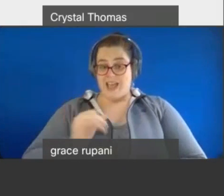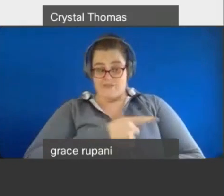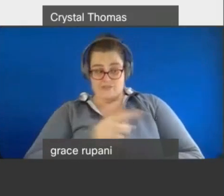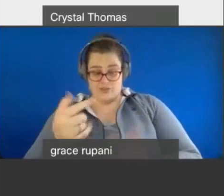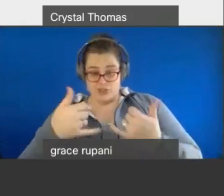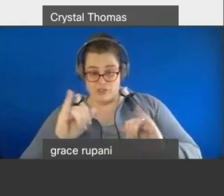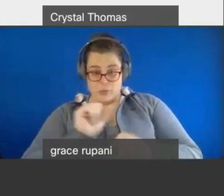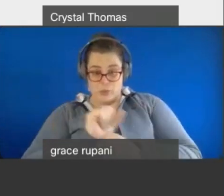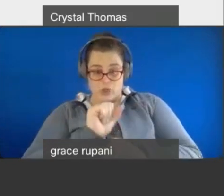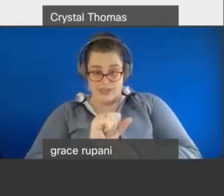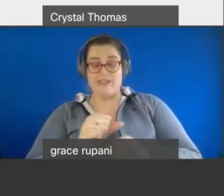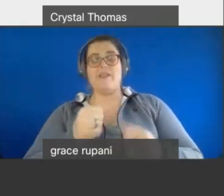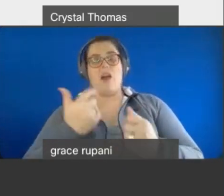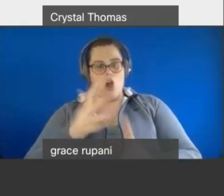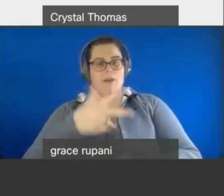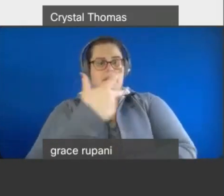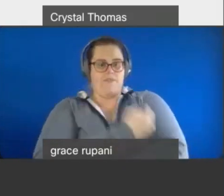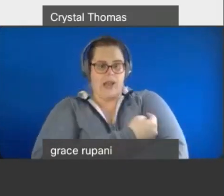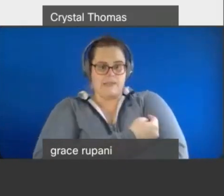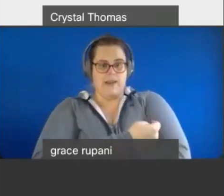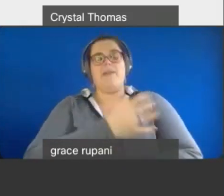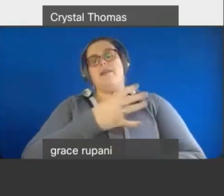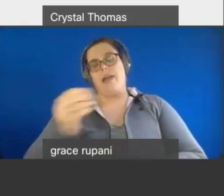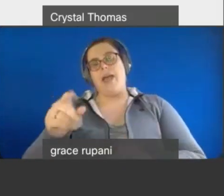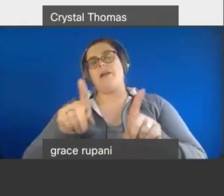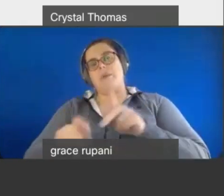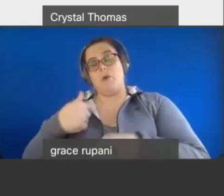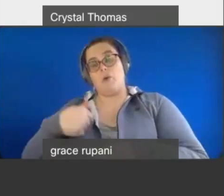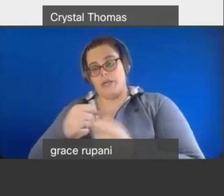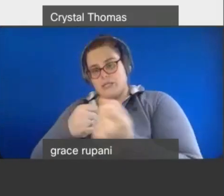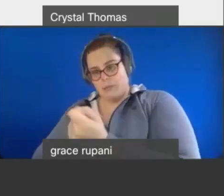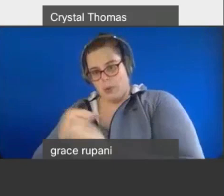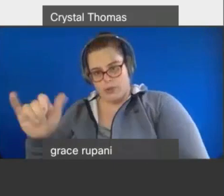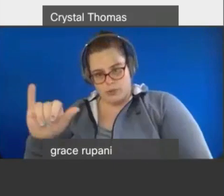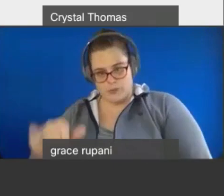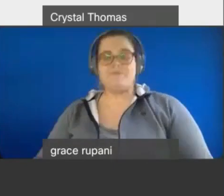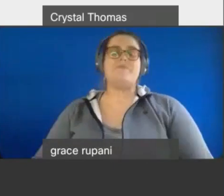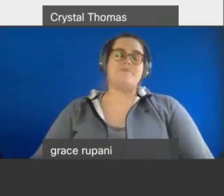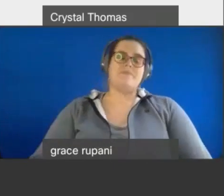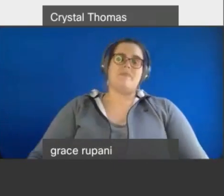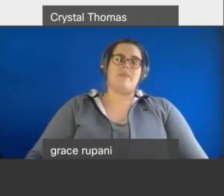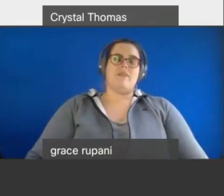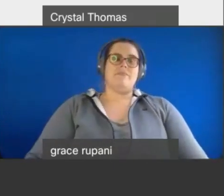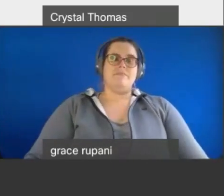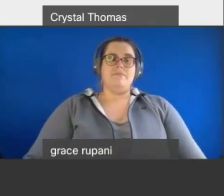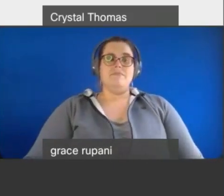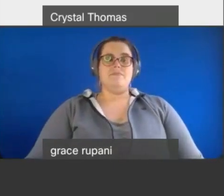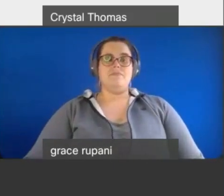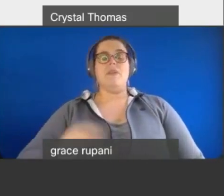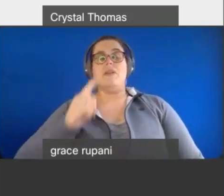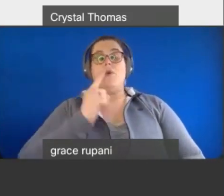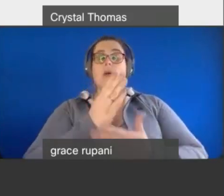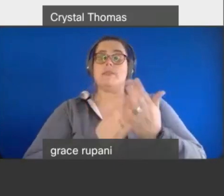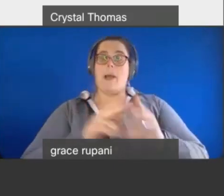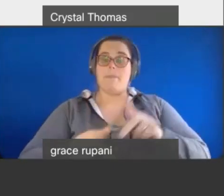well as the persons that we provide supports to. We currently utilize, for those persons, especially those in the